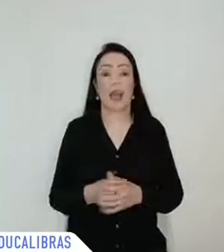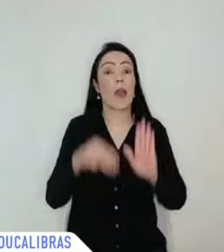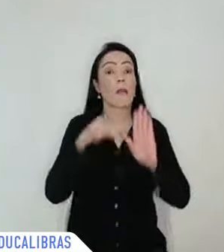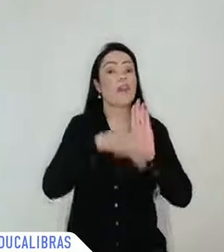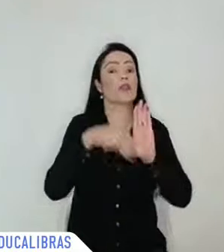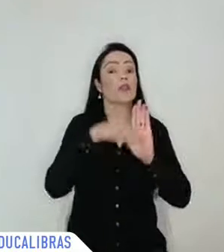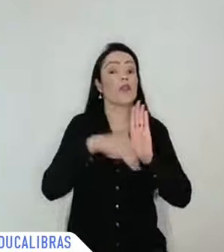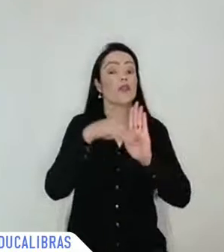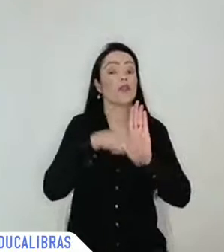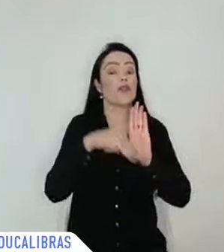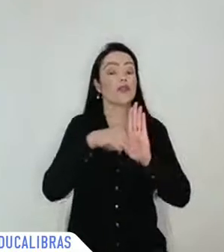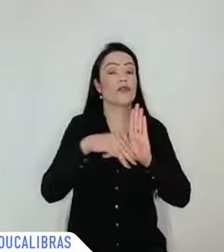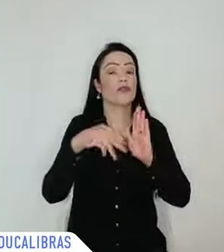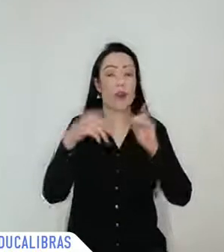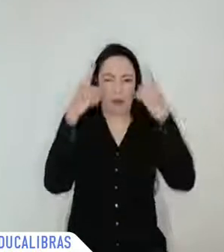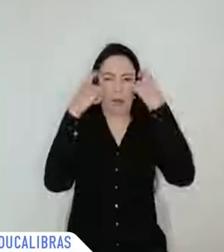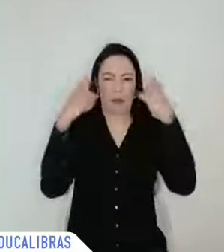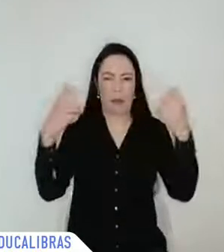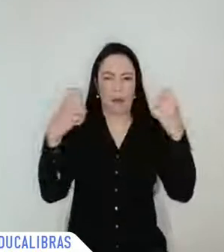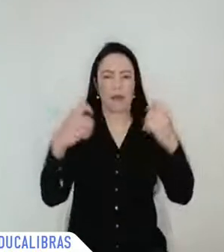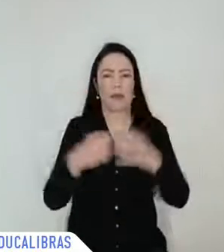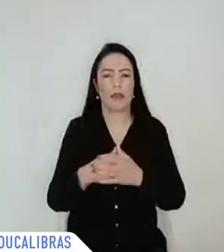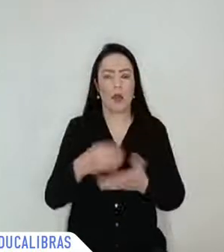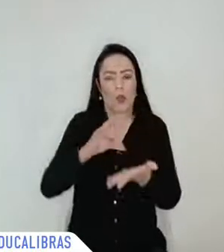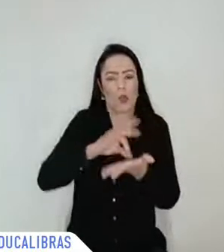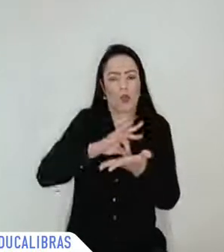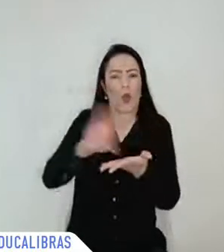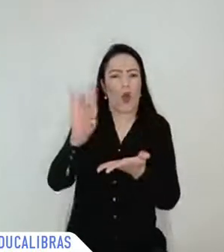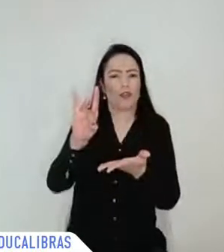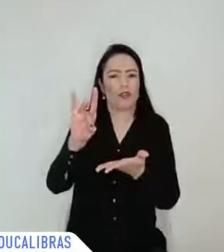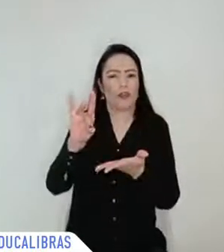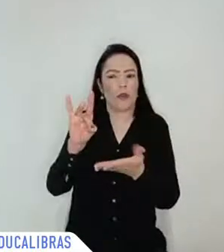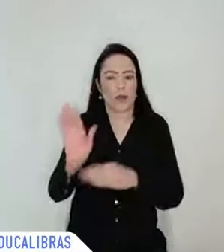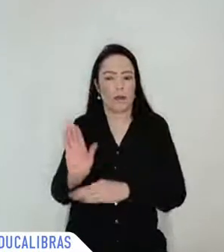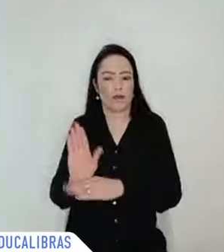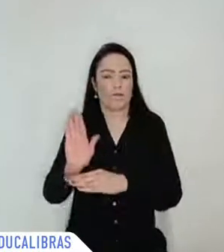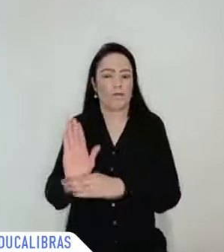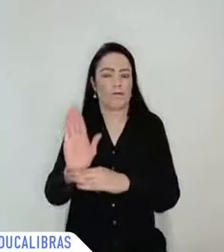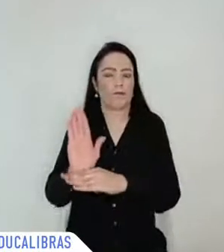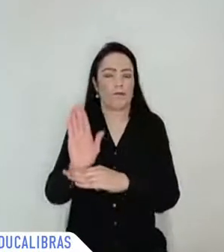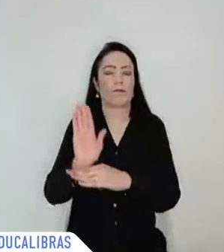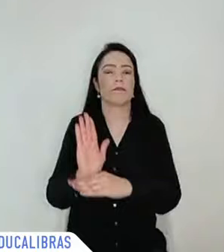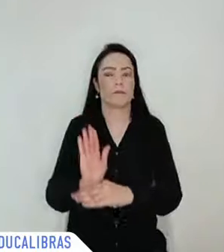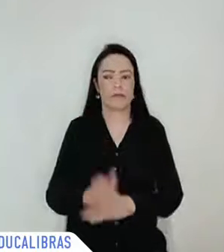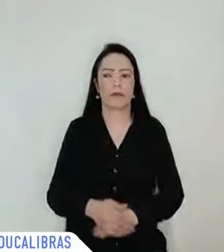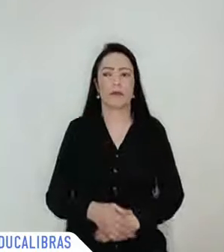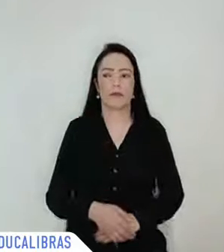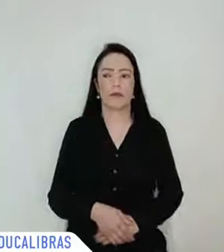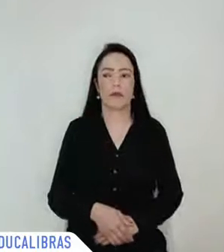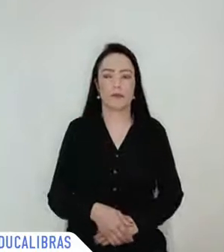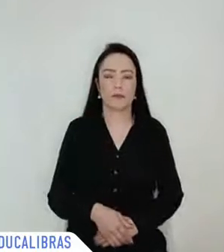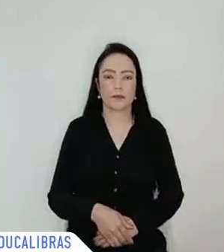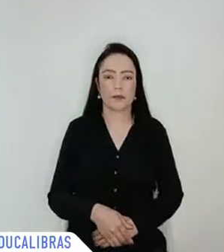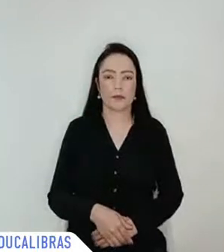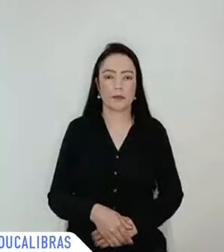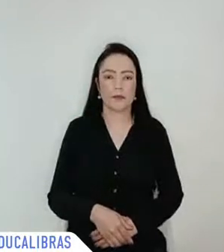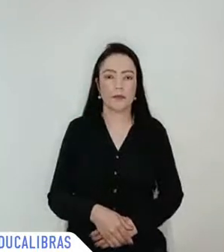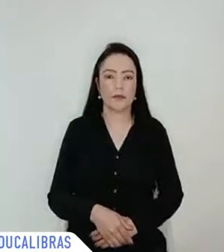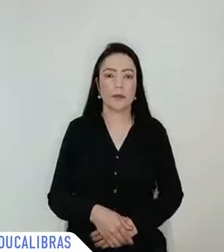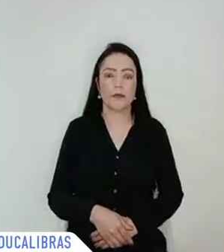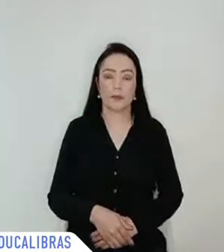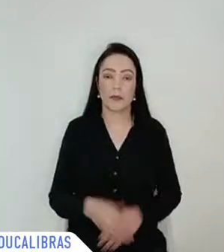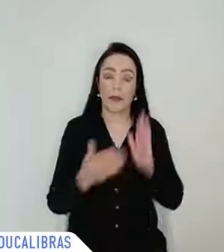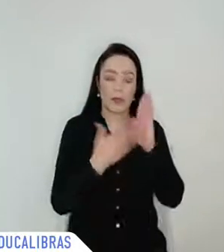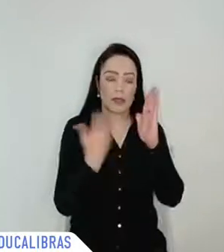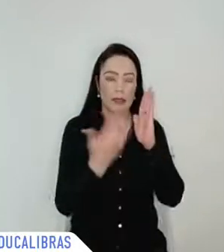not a deviation or an error, it is a method. Hate is the fuel in this